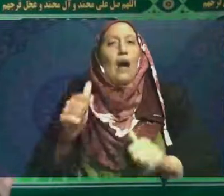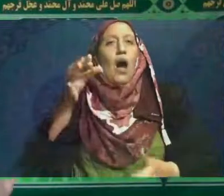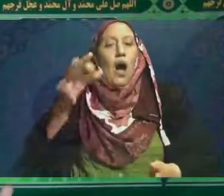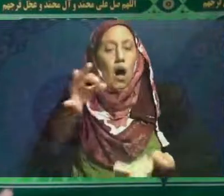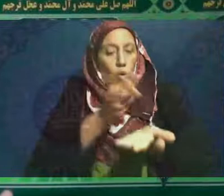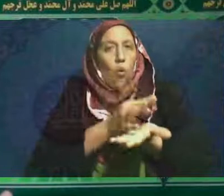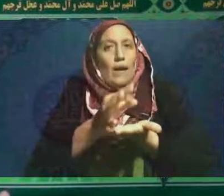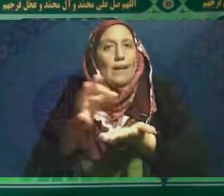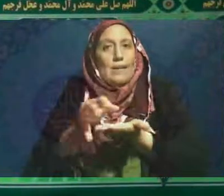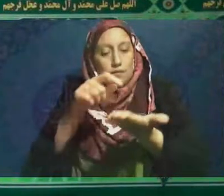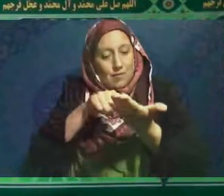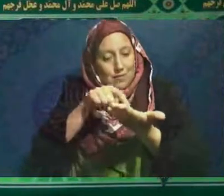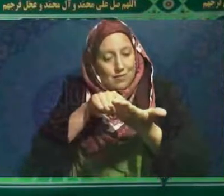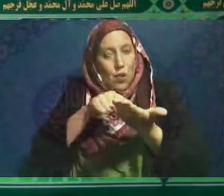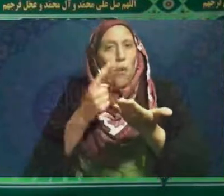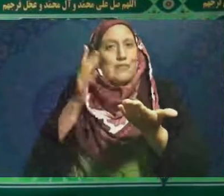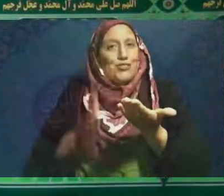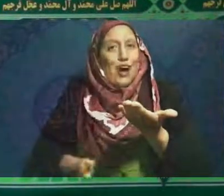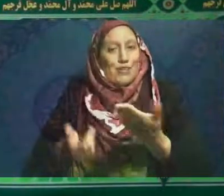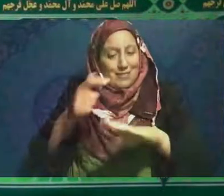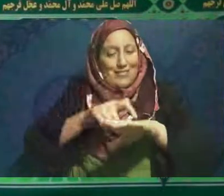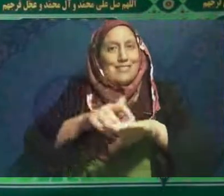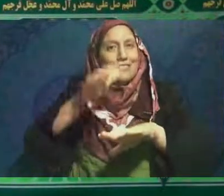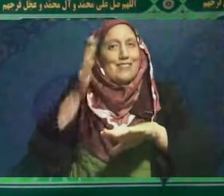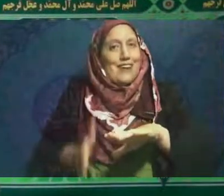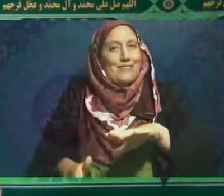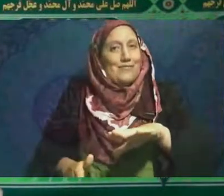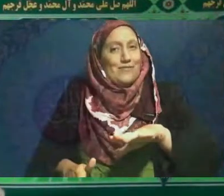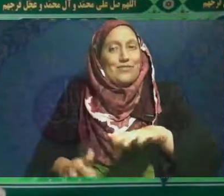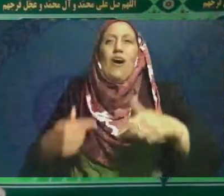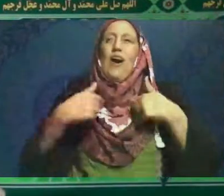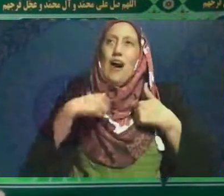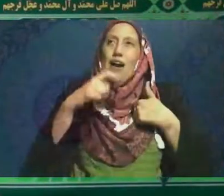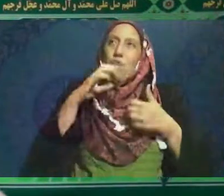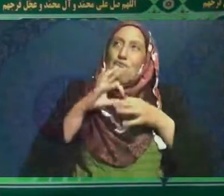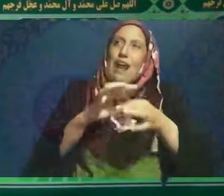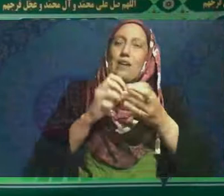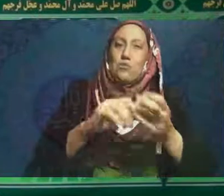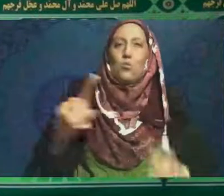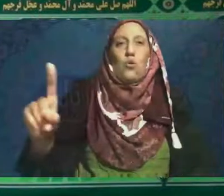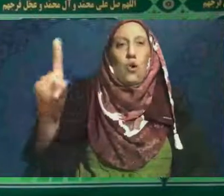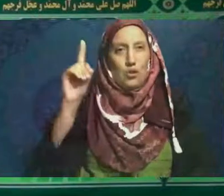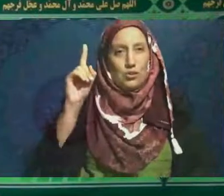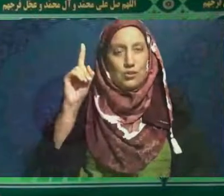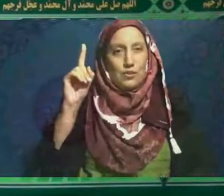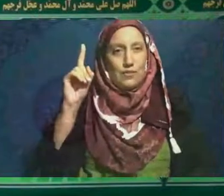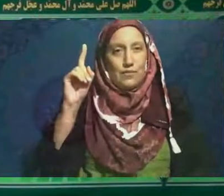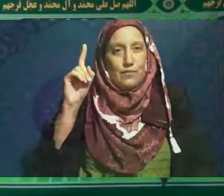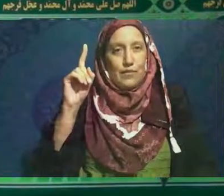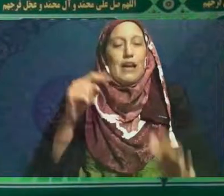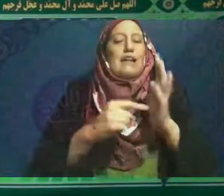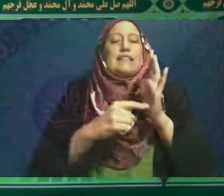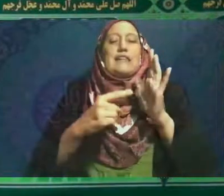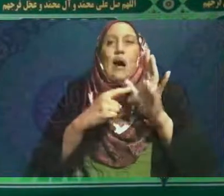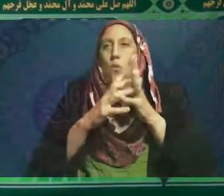the legitimate means, we refer to, we call that side of the coin Tawassul, or resort to God, or seeking